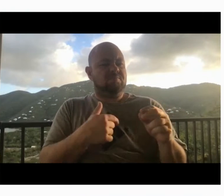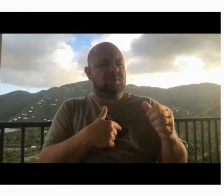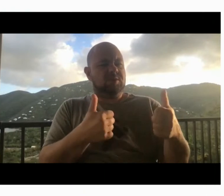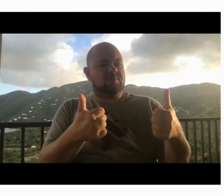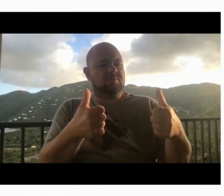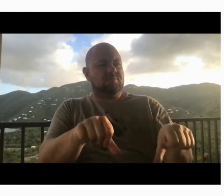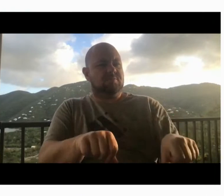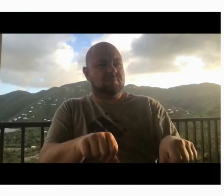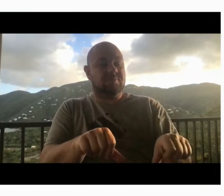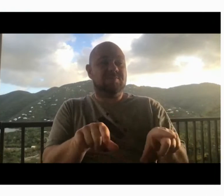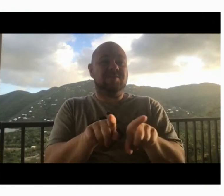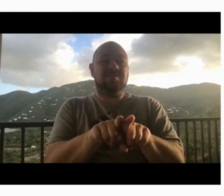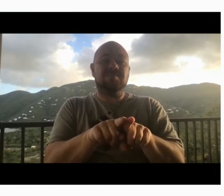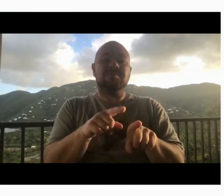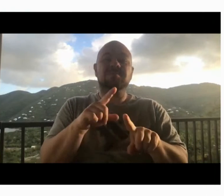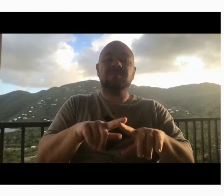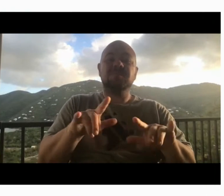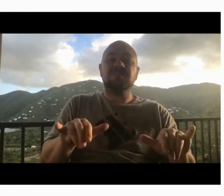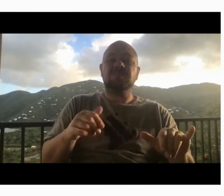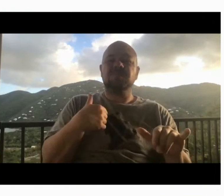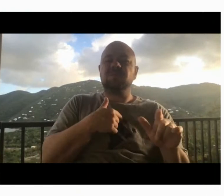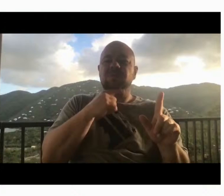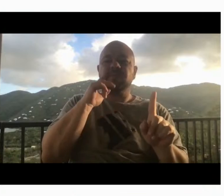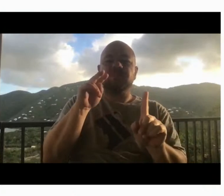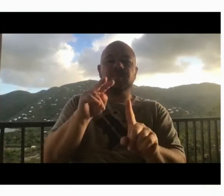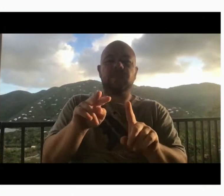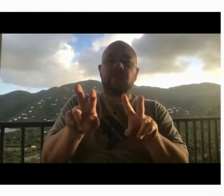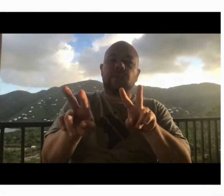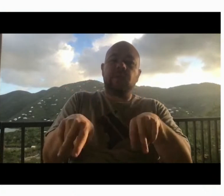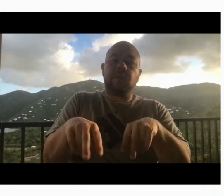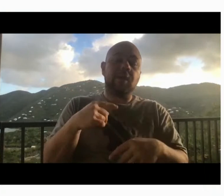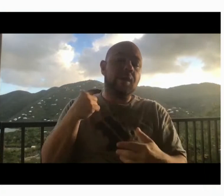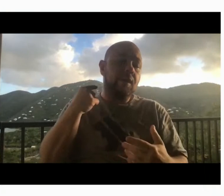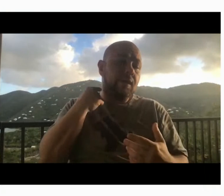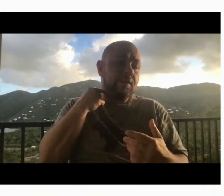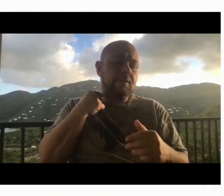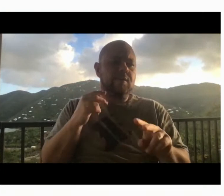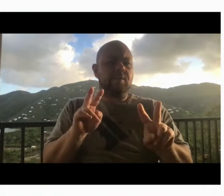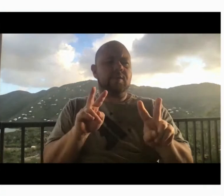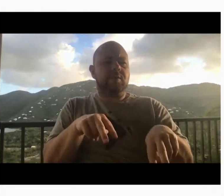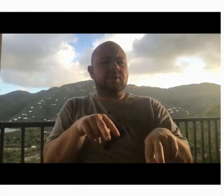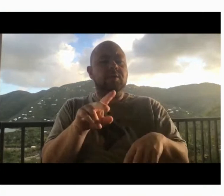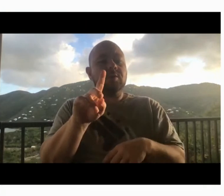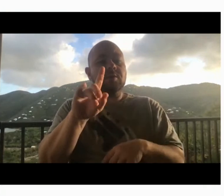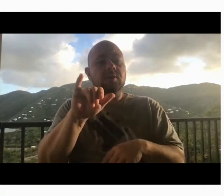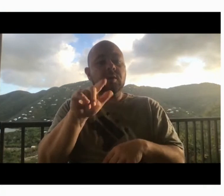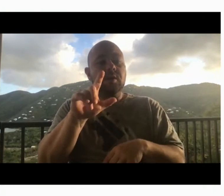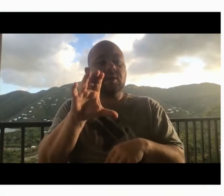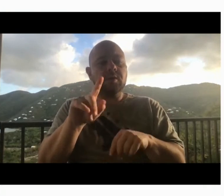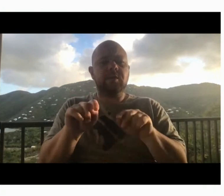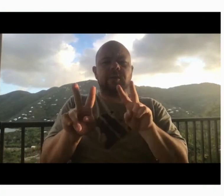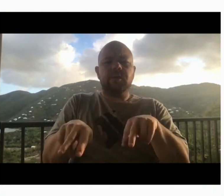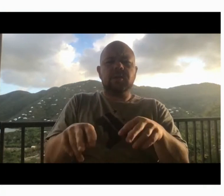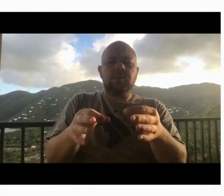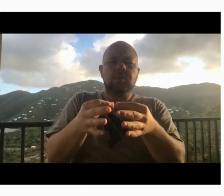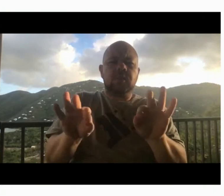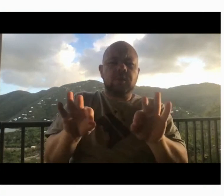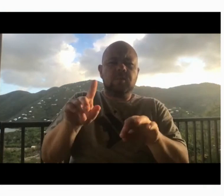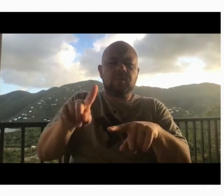We reject the premise of a broken language or disordered language. It would be the same as looking down on someone for their accent,